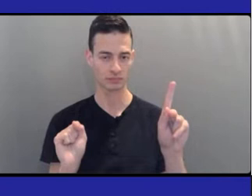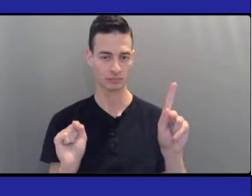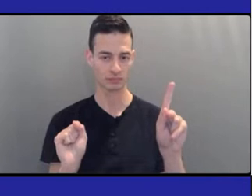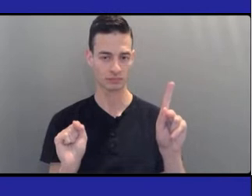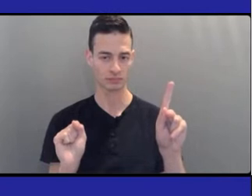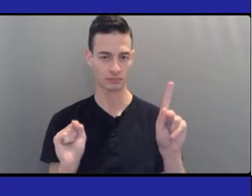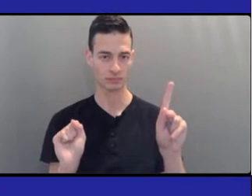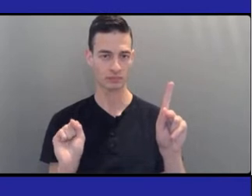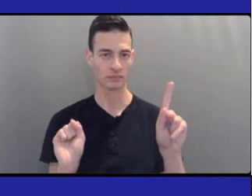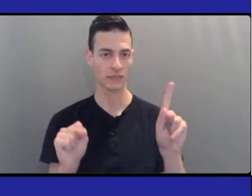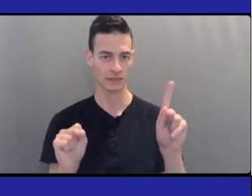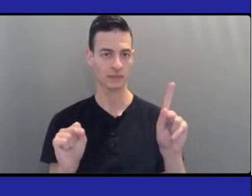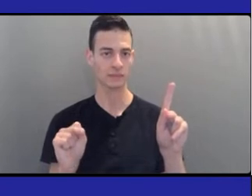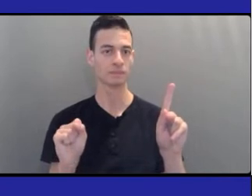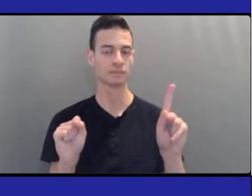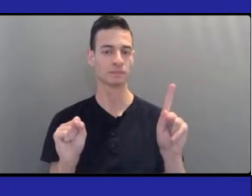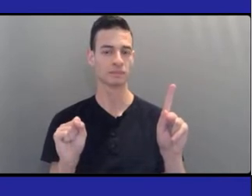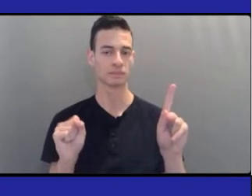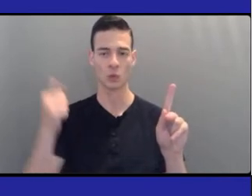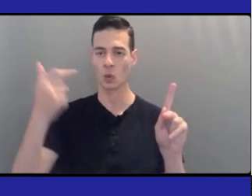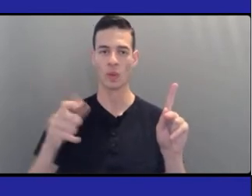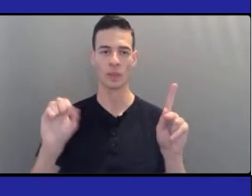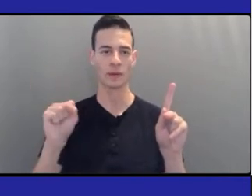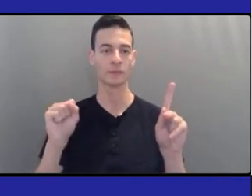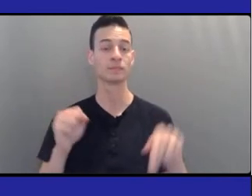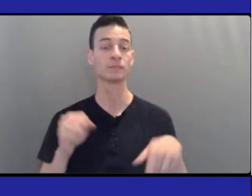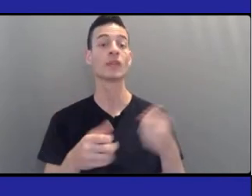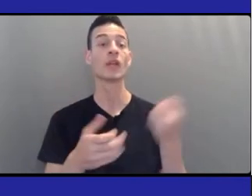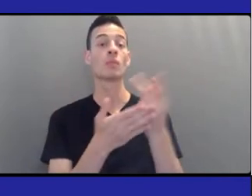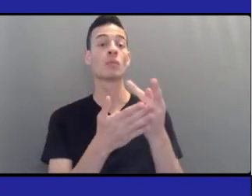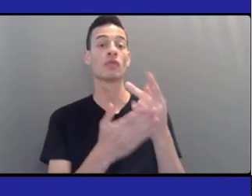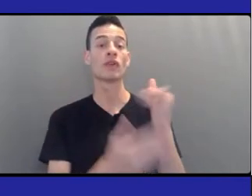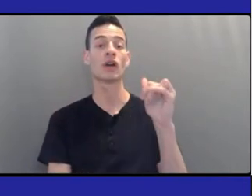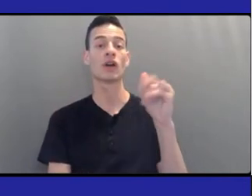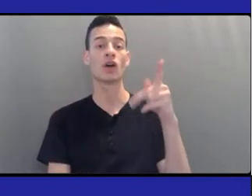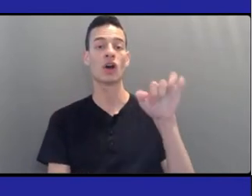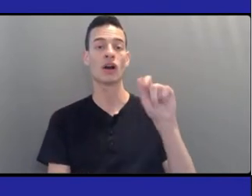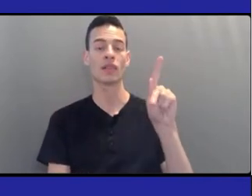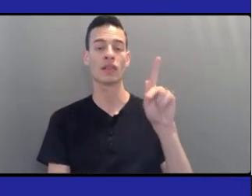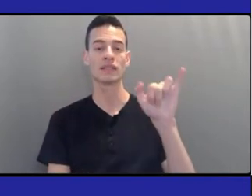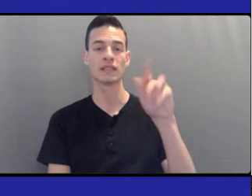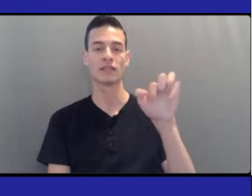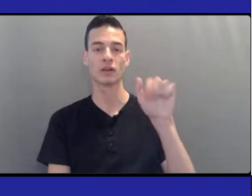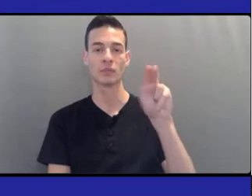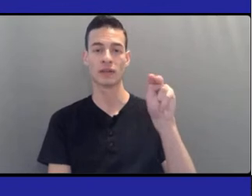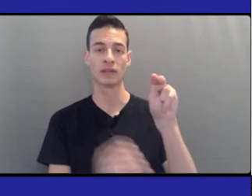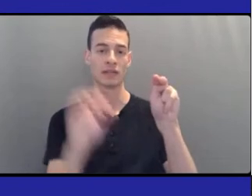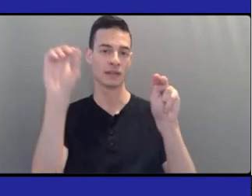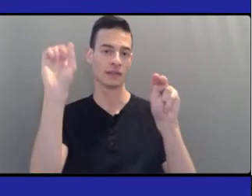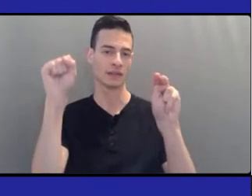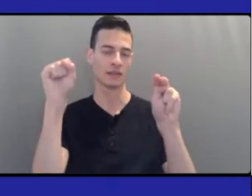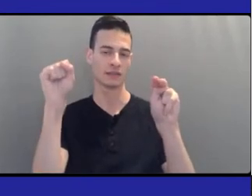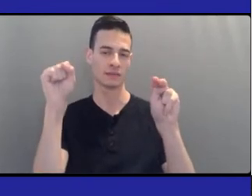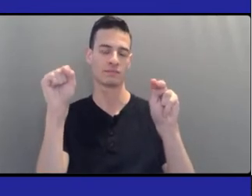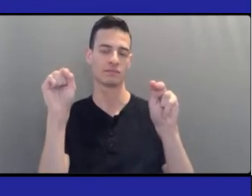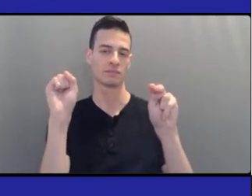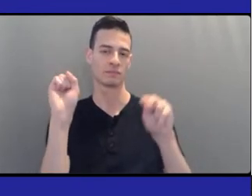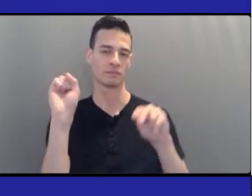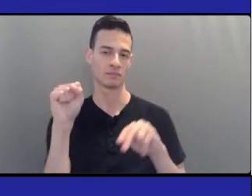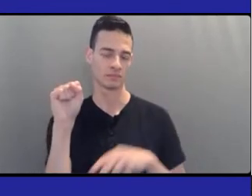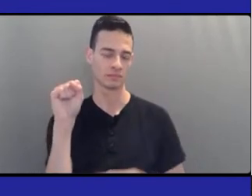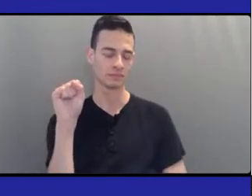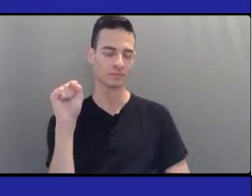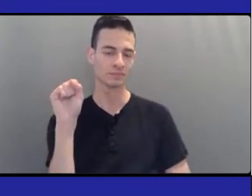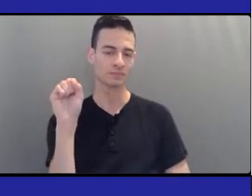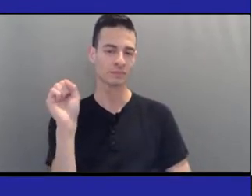Rowe Adams? Yes. On approving Carla Silverman, Dr. Katz? Yes. Karen San Hilaire? Yes. Erin